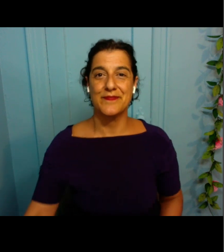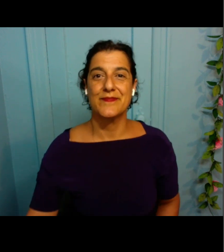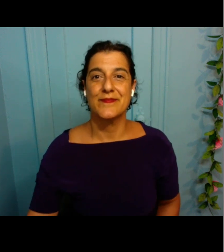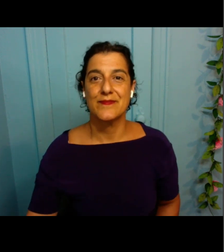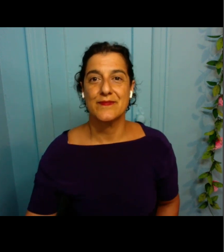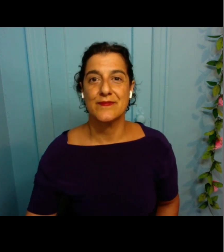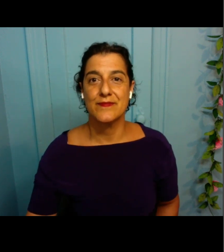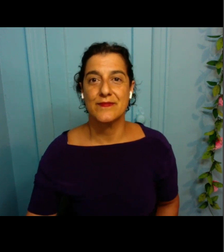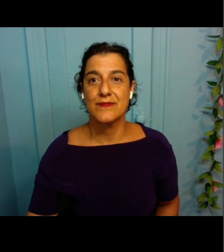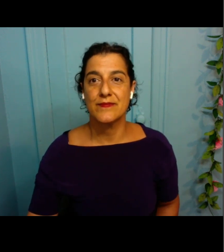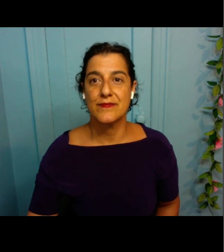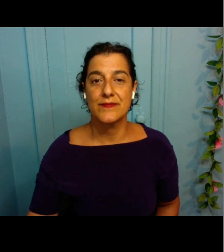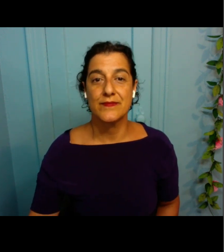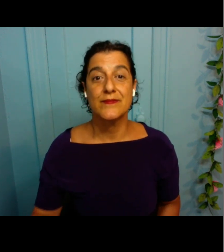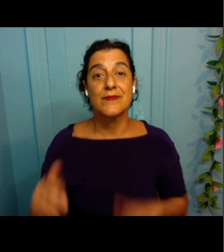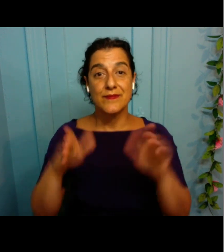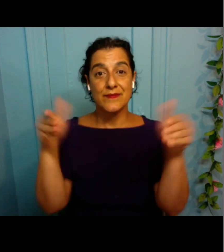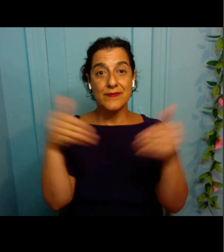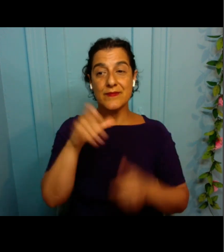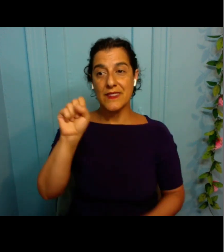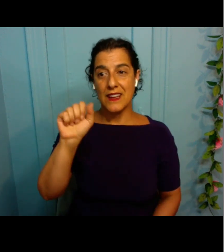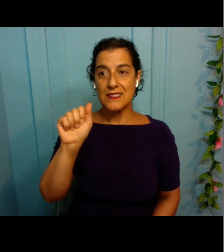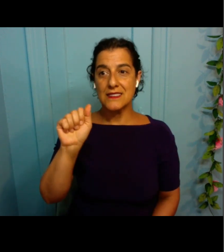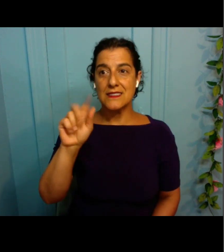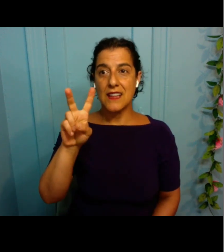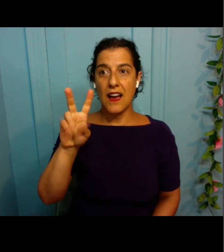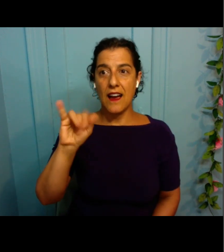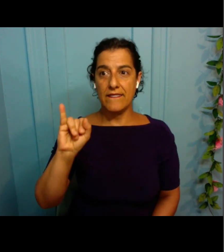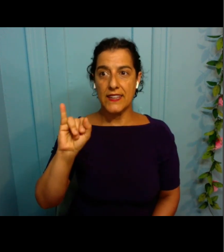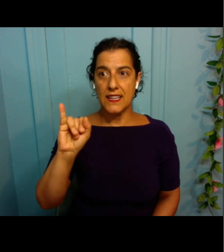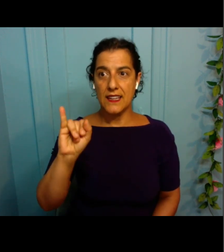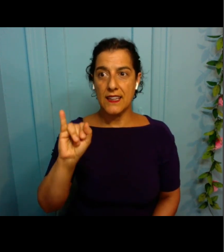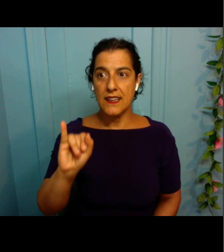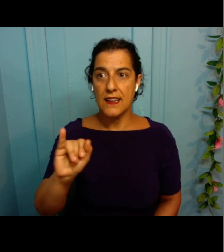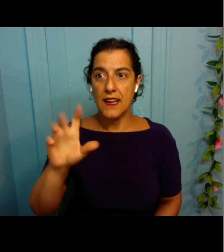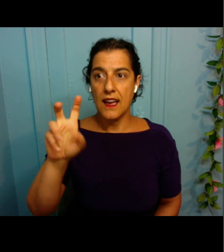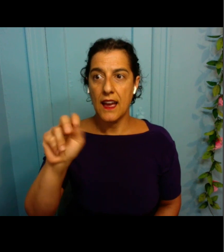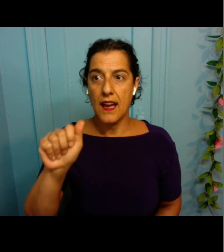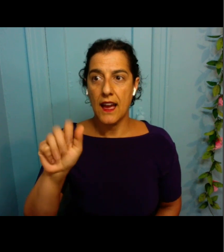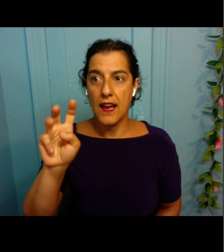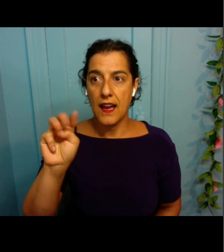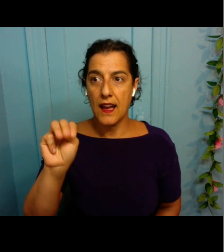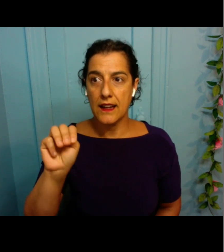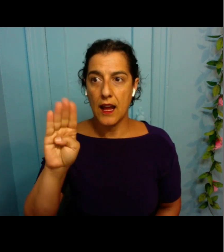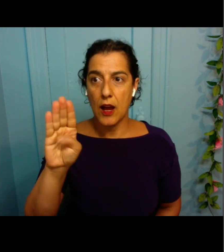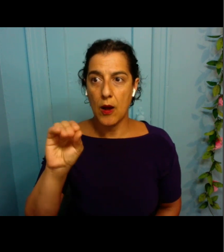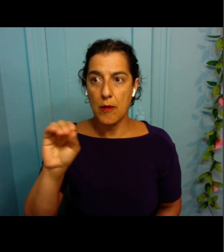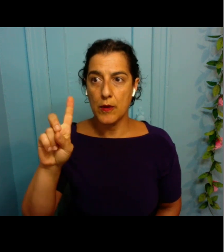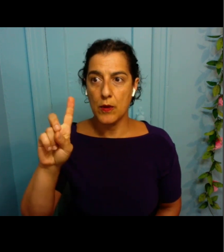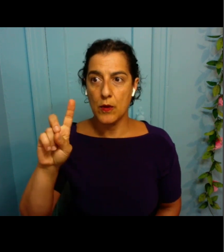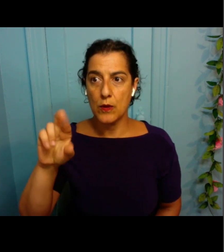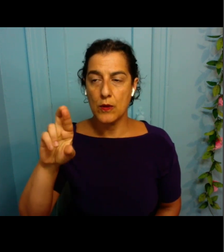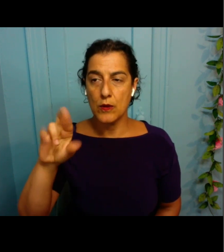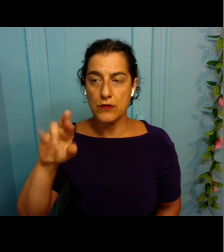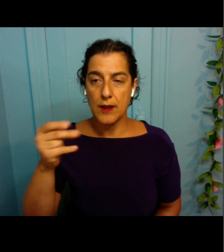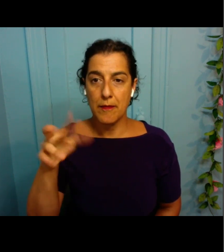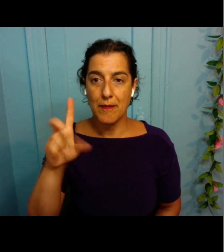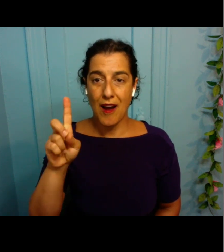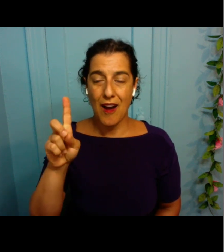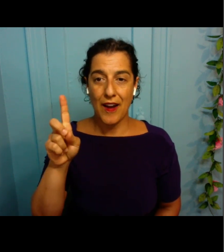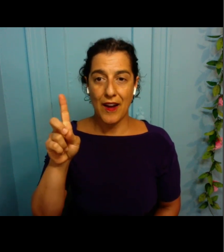have Savithry Namboodiripad. She's an assistant professor in the Linguistics Department at the University of Michigan, Ann Arbor, and director of the